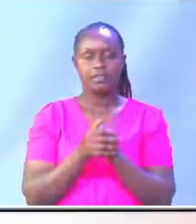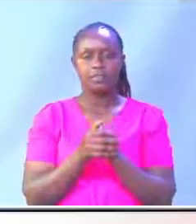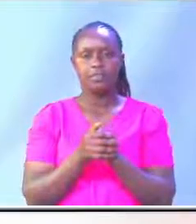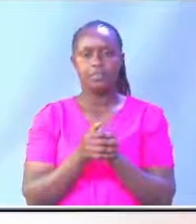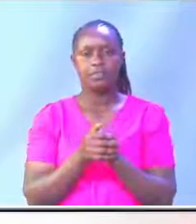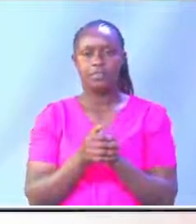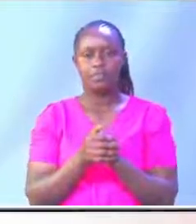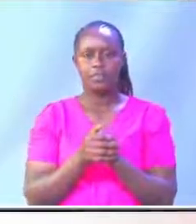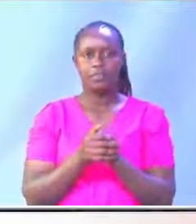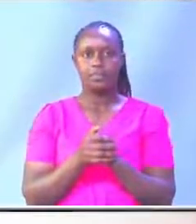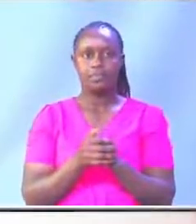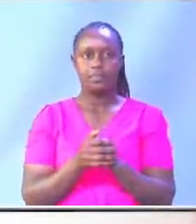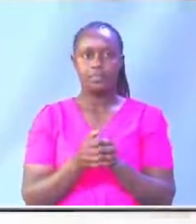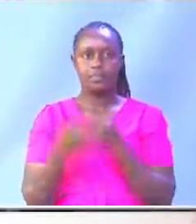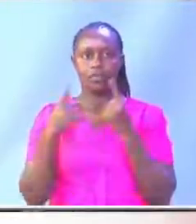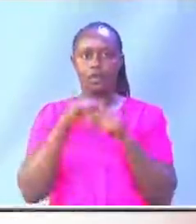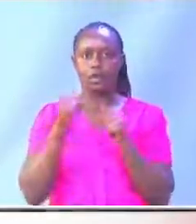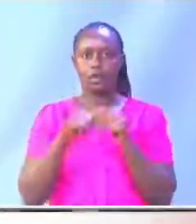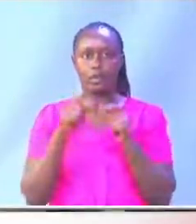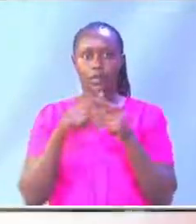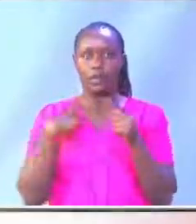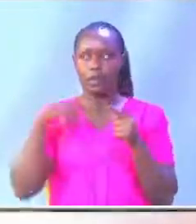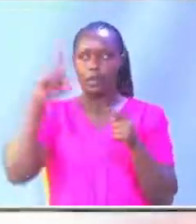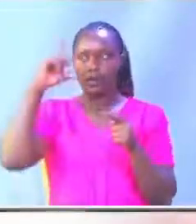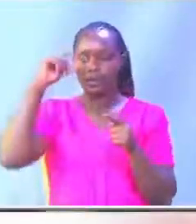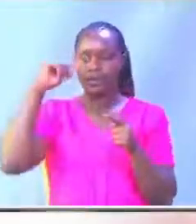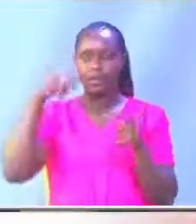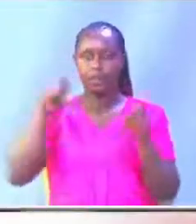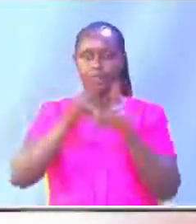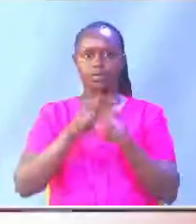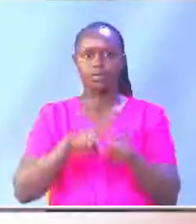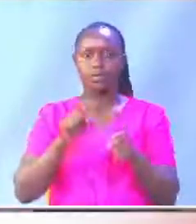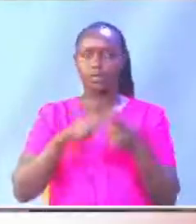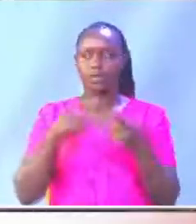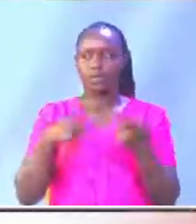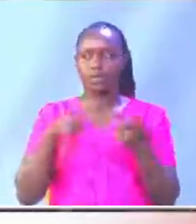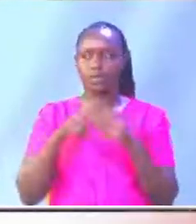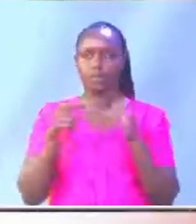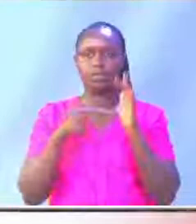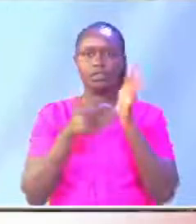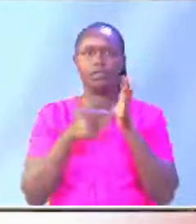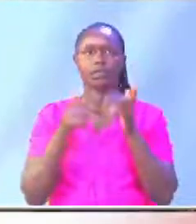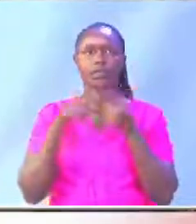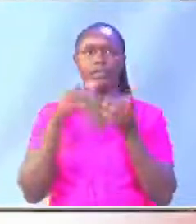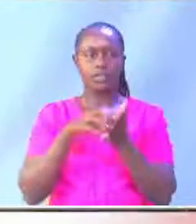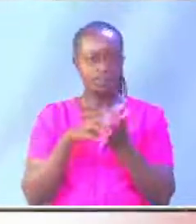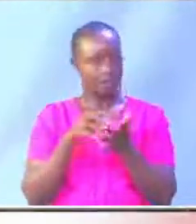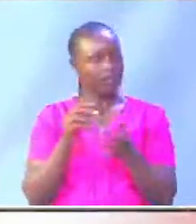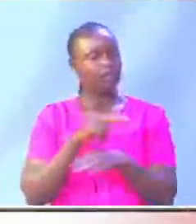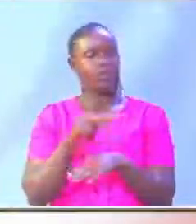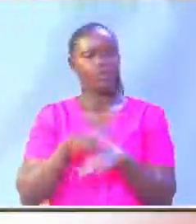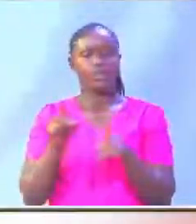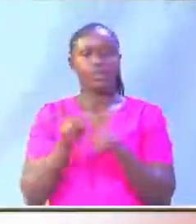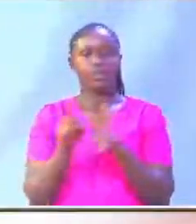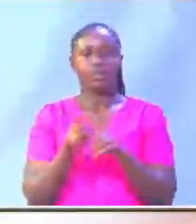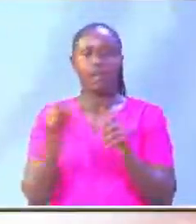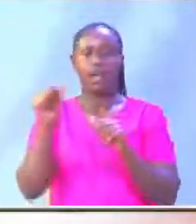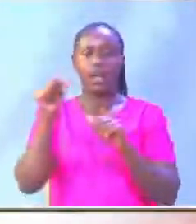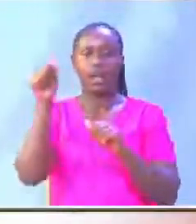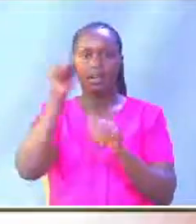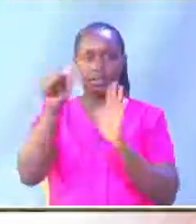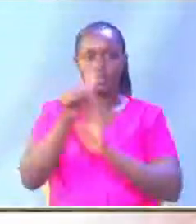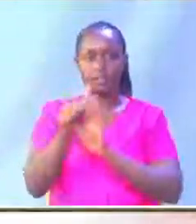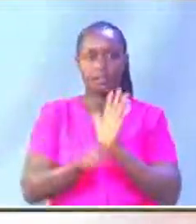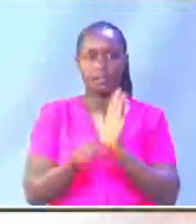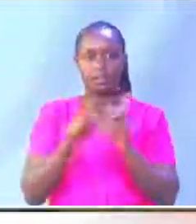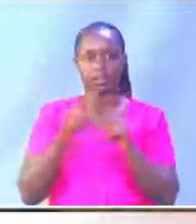details. Addressing the media in Mombasa during their annual retreat on reviewing the state of the nation and setting an agenda of engagements as the